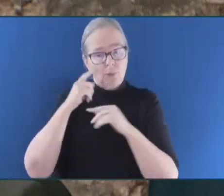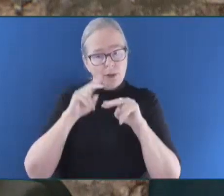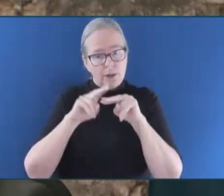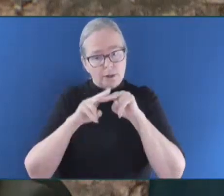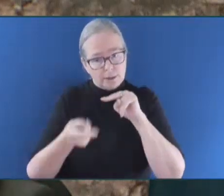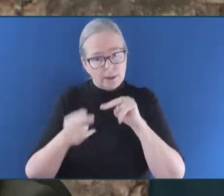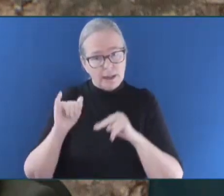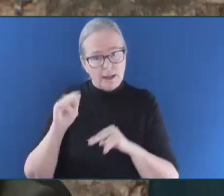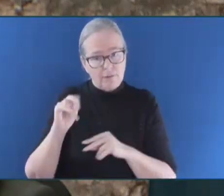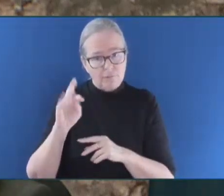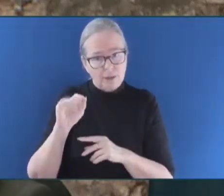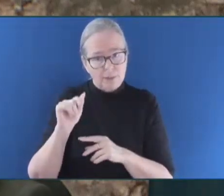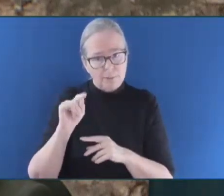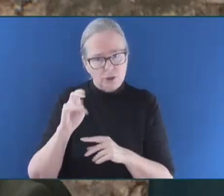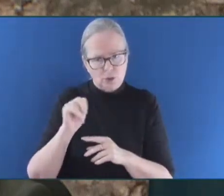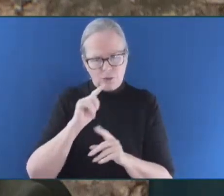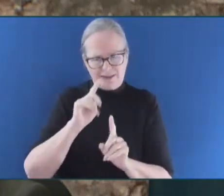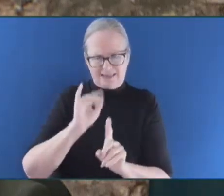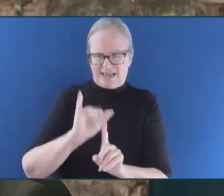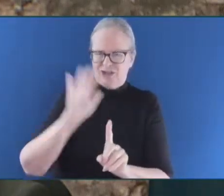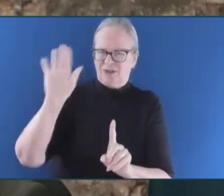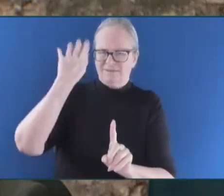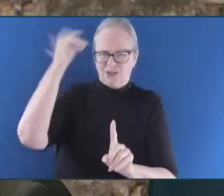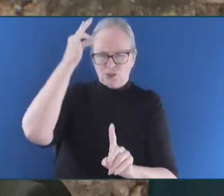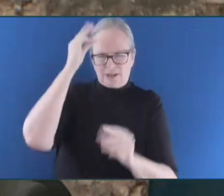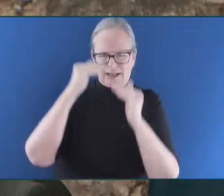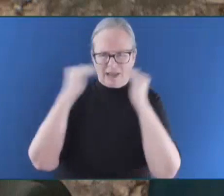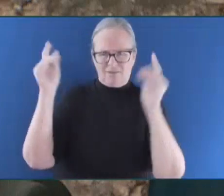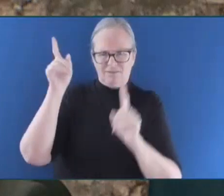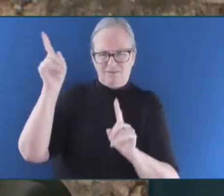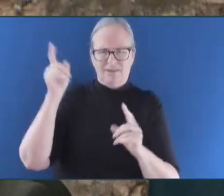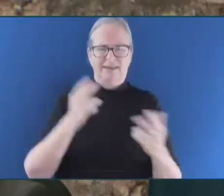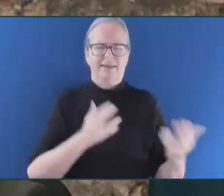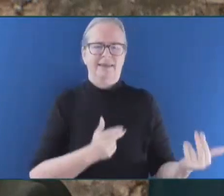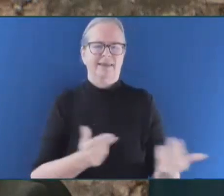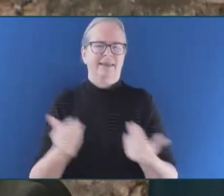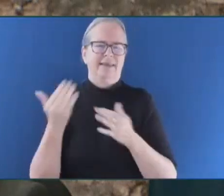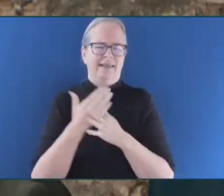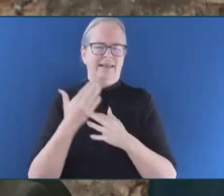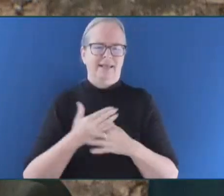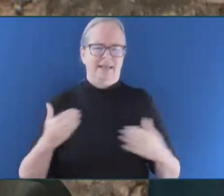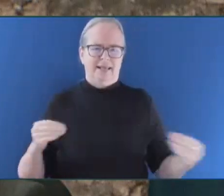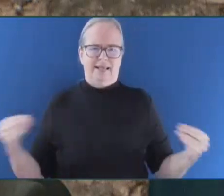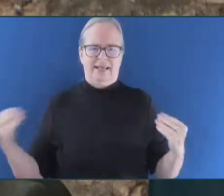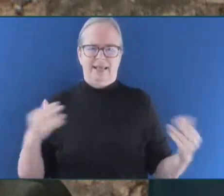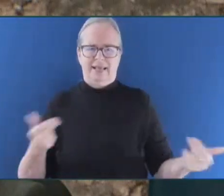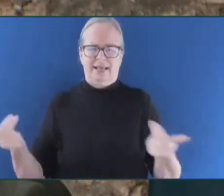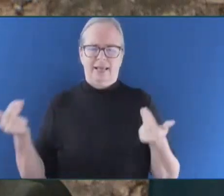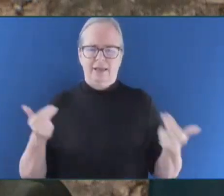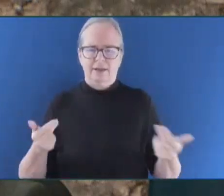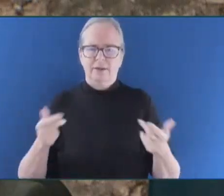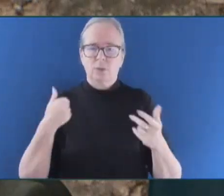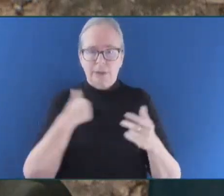well. So, but we are doing things much more than the members opposite ever did when they were in government.